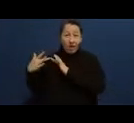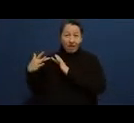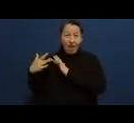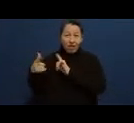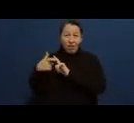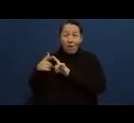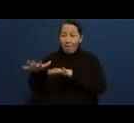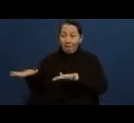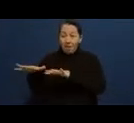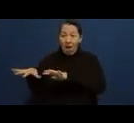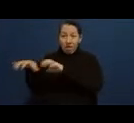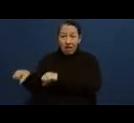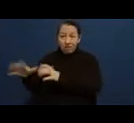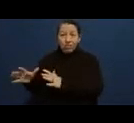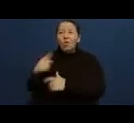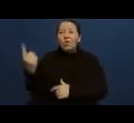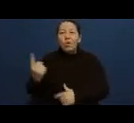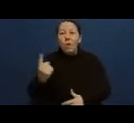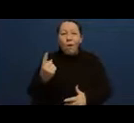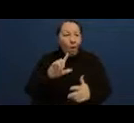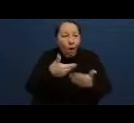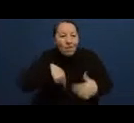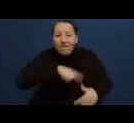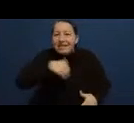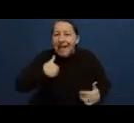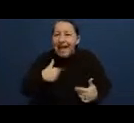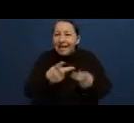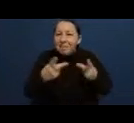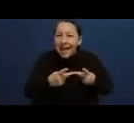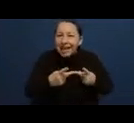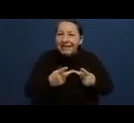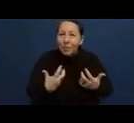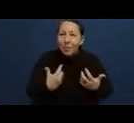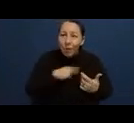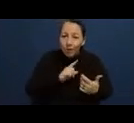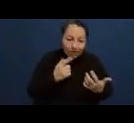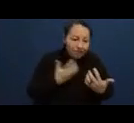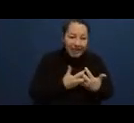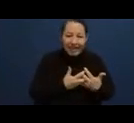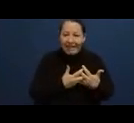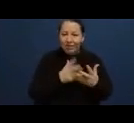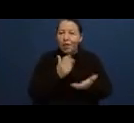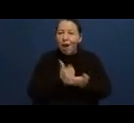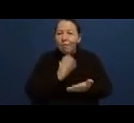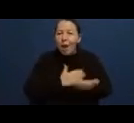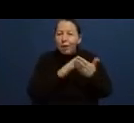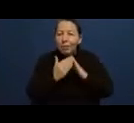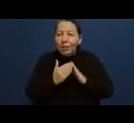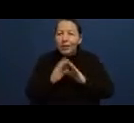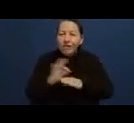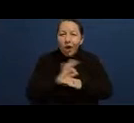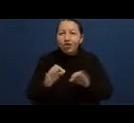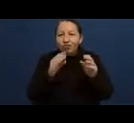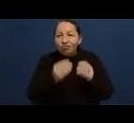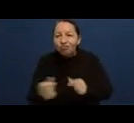we fit to make our community function and move forward in a healthy way. And now those roles look a little bit different